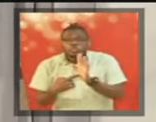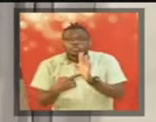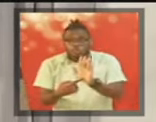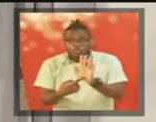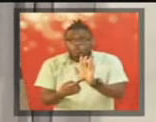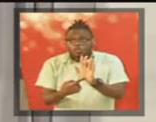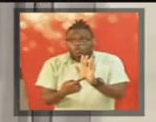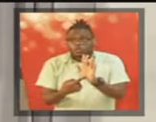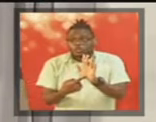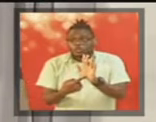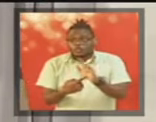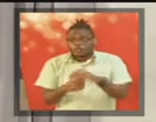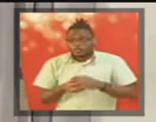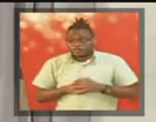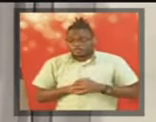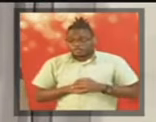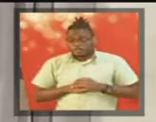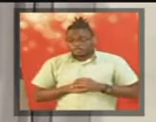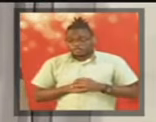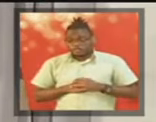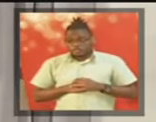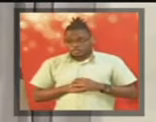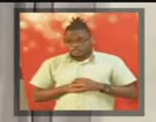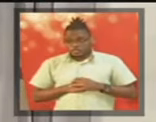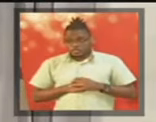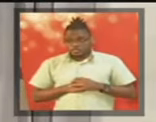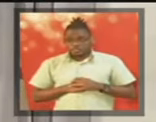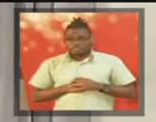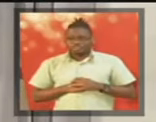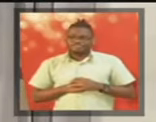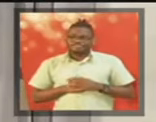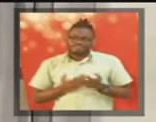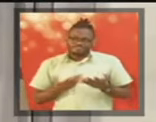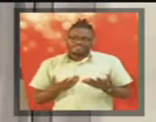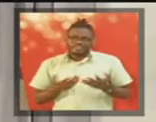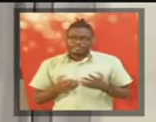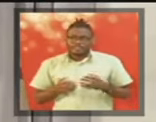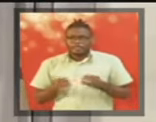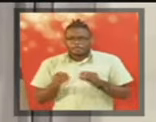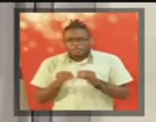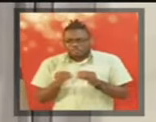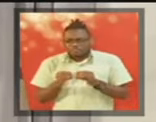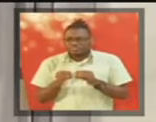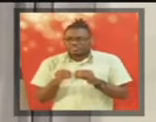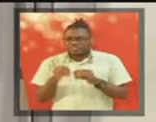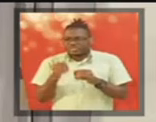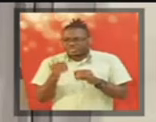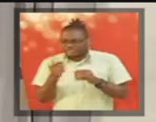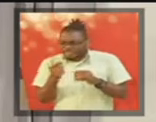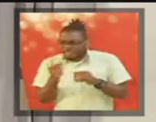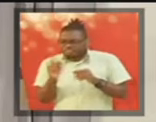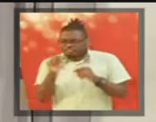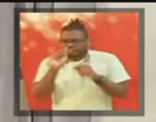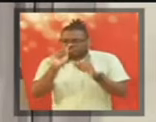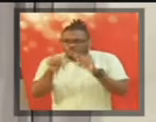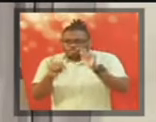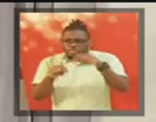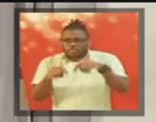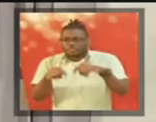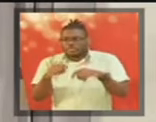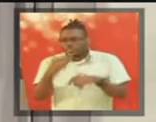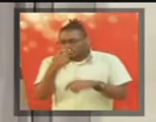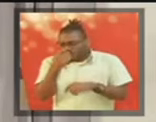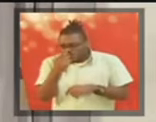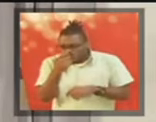part responsible for the propagation of this virus, of course, is respiratory droplet infection, which we know for a fact is one of the mechanisms of